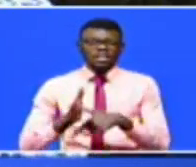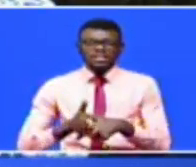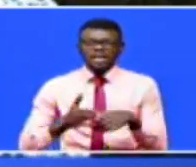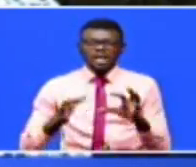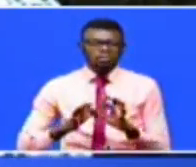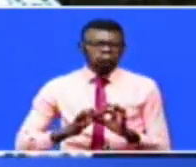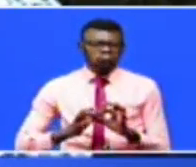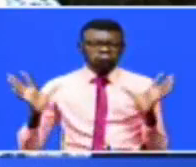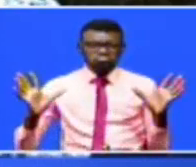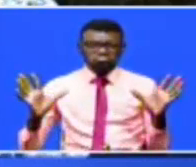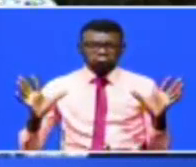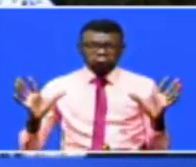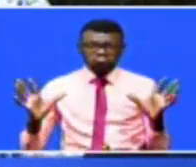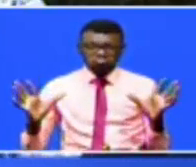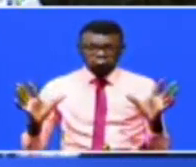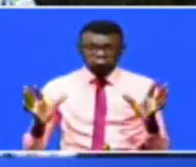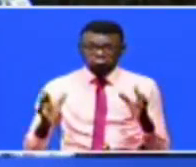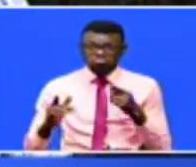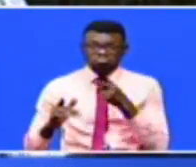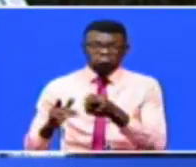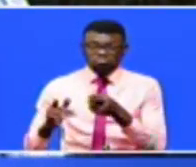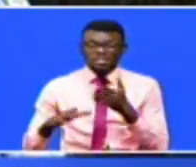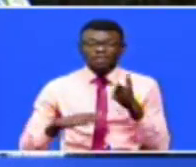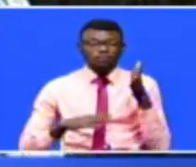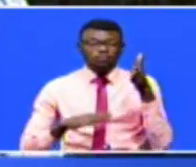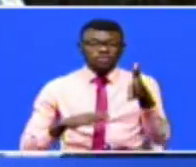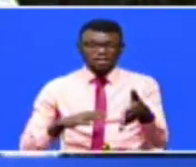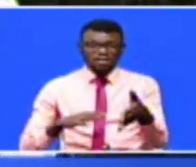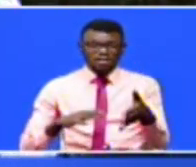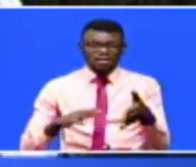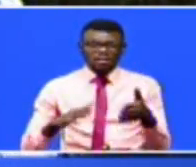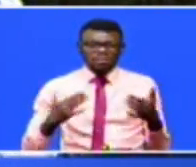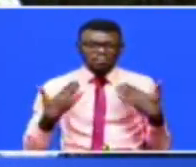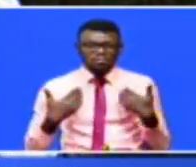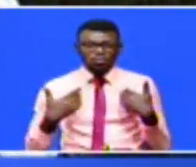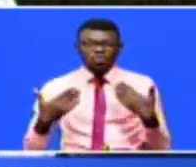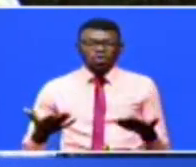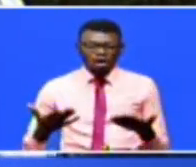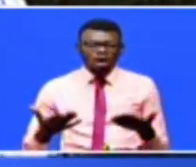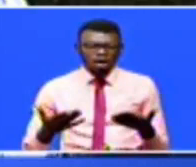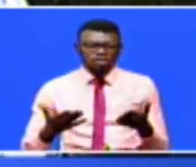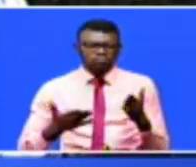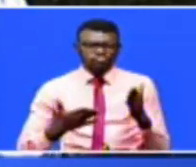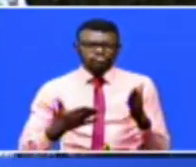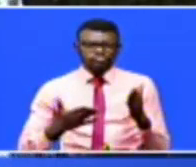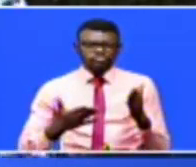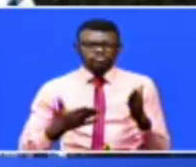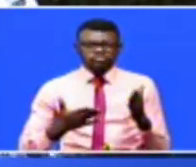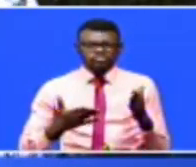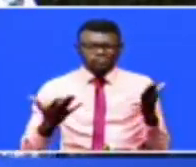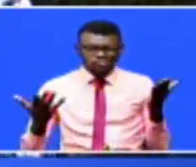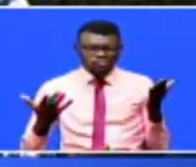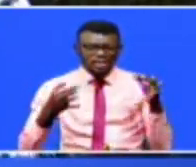will, it will only be a matter of time and people will come to the conclusion that if